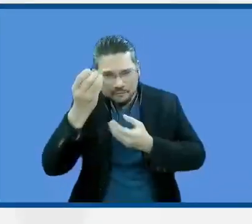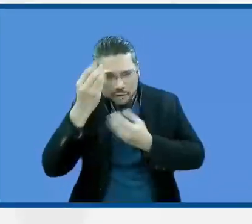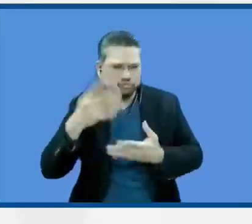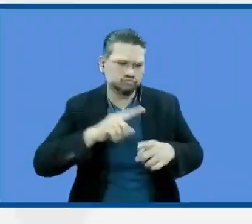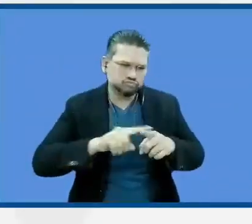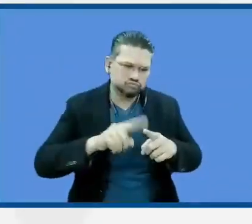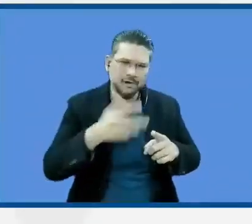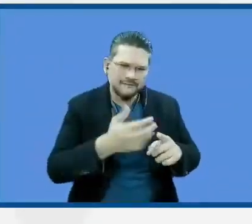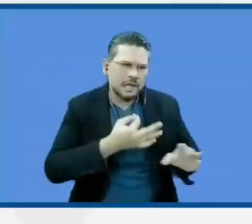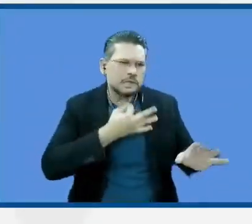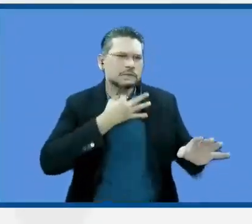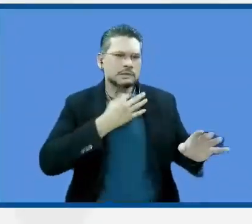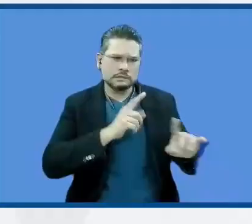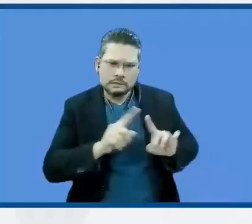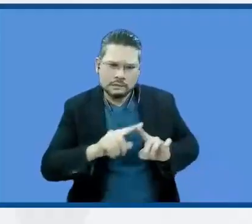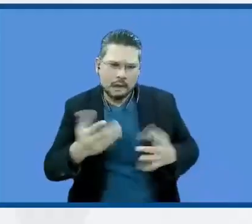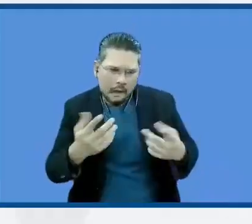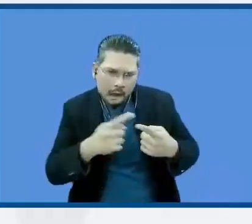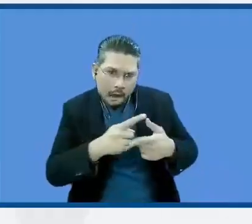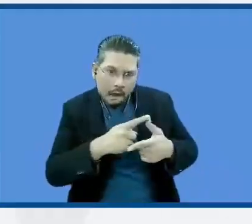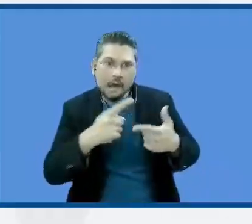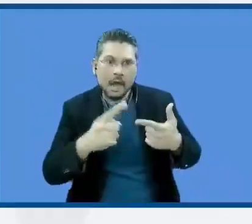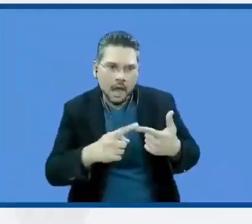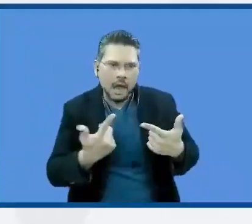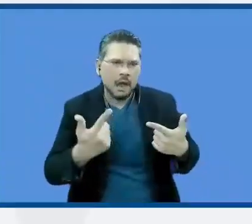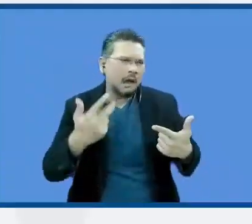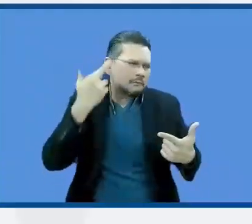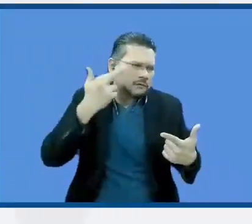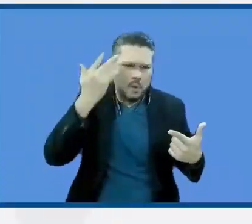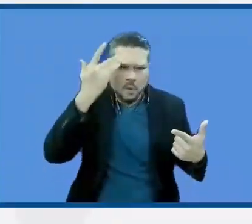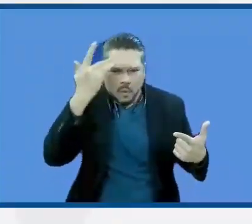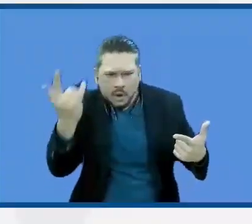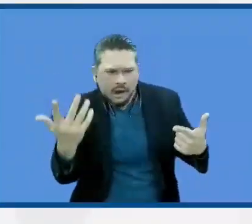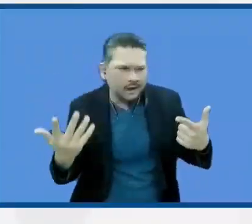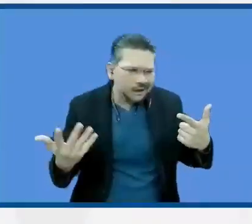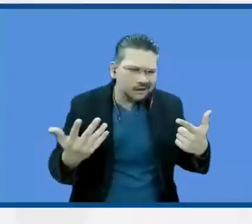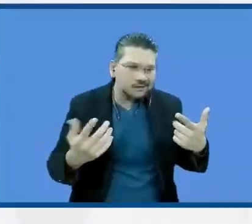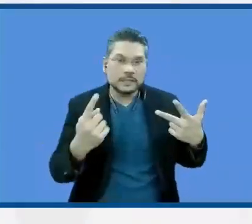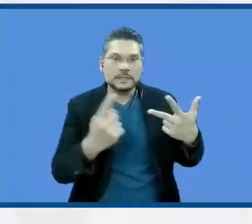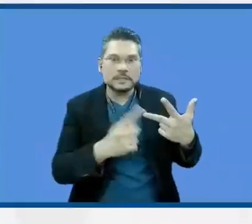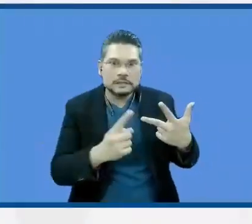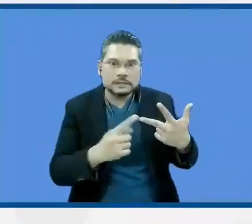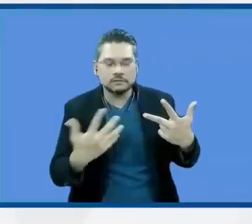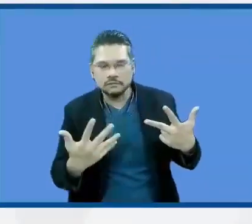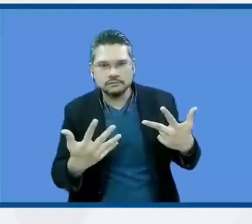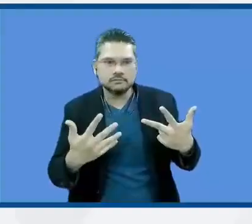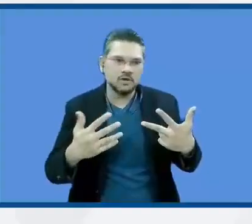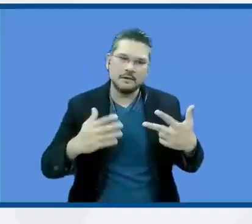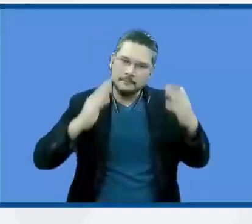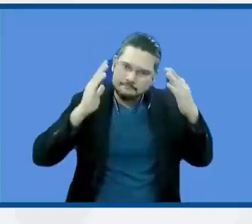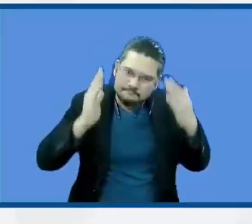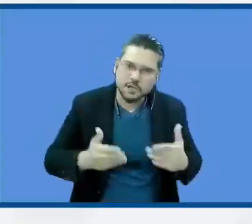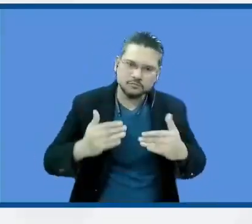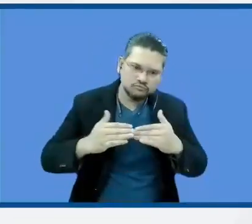causes of disasters. Third, the urgency of promoting sustainable investments